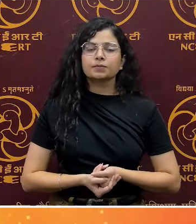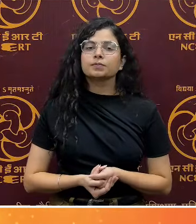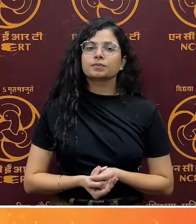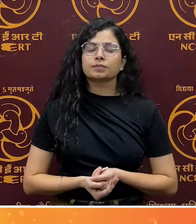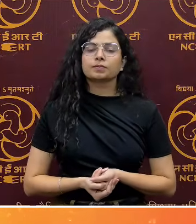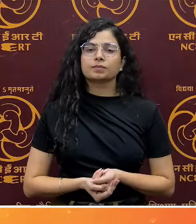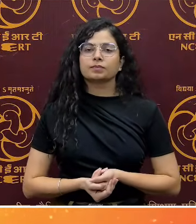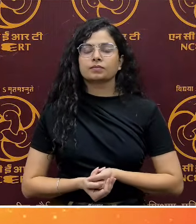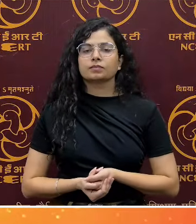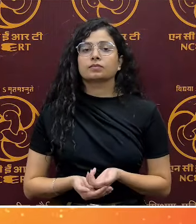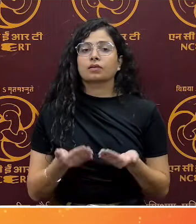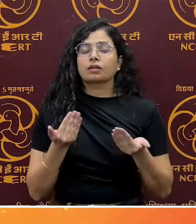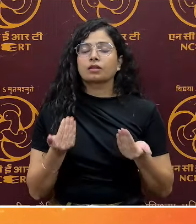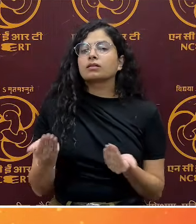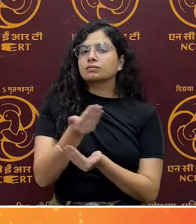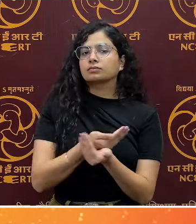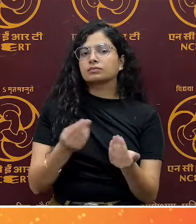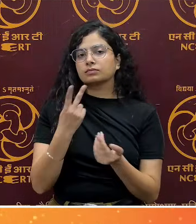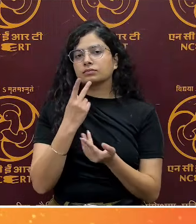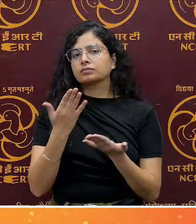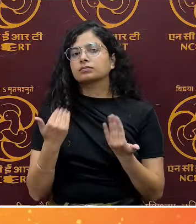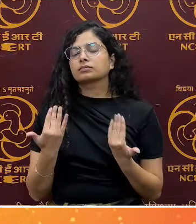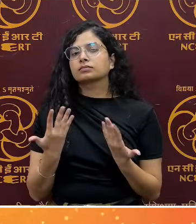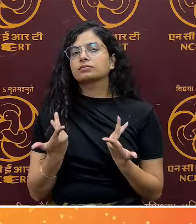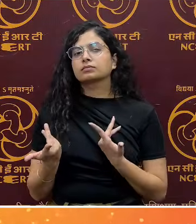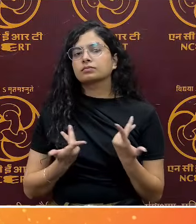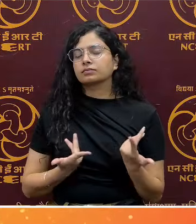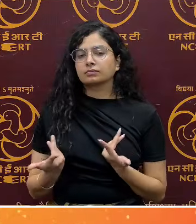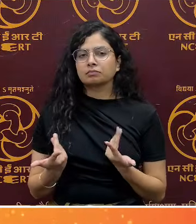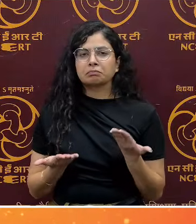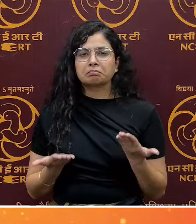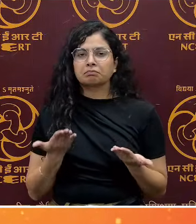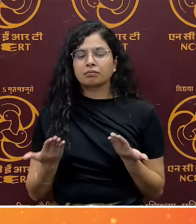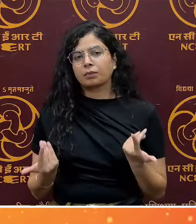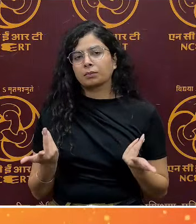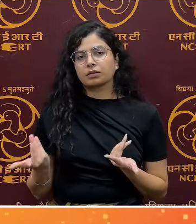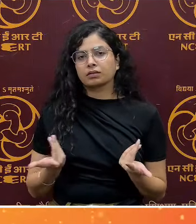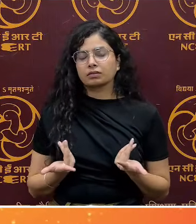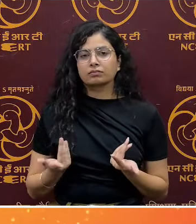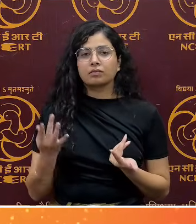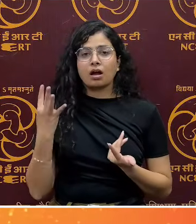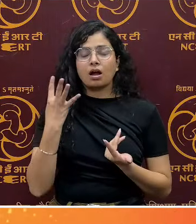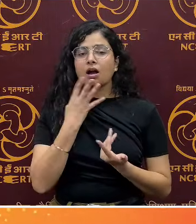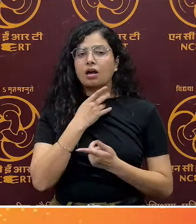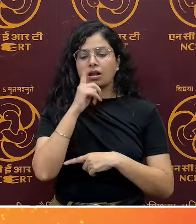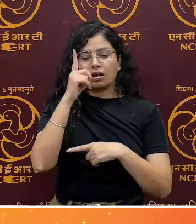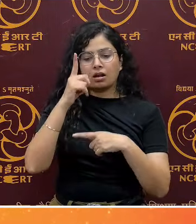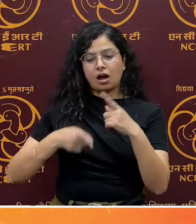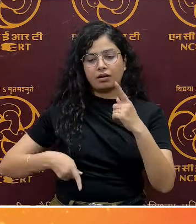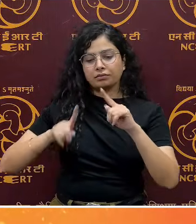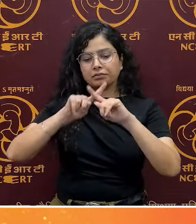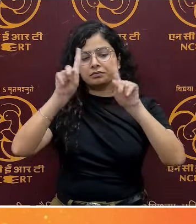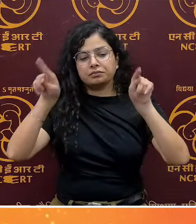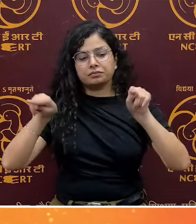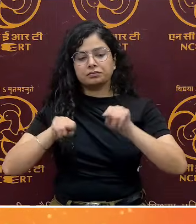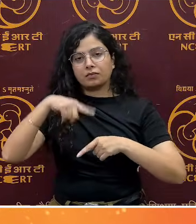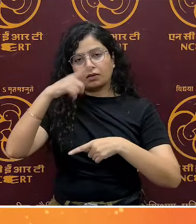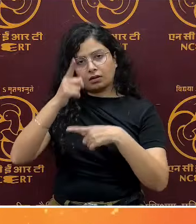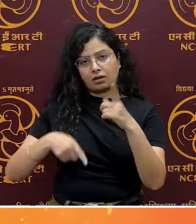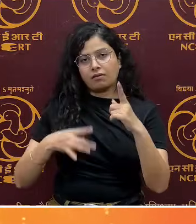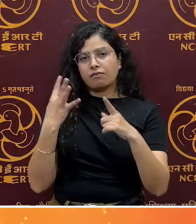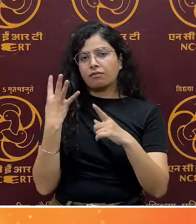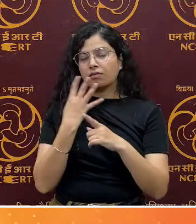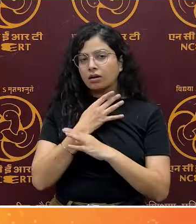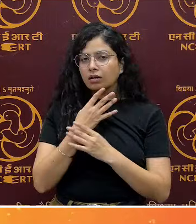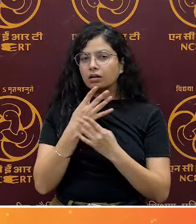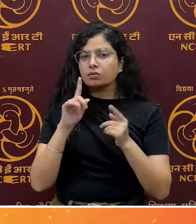So here you can see probably we have colored the half of the rectangle, but we will see whether it